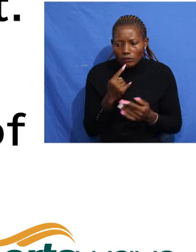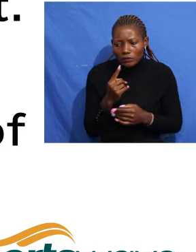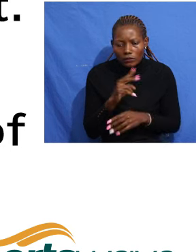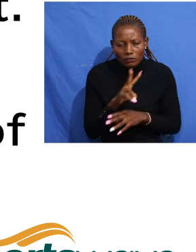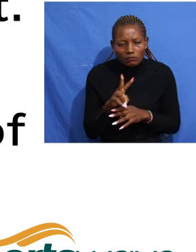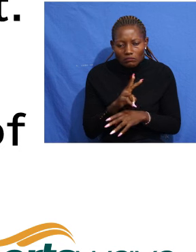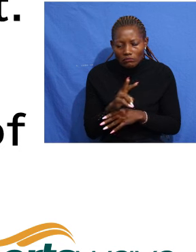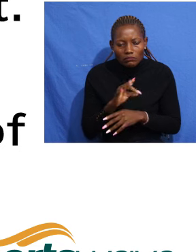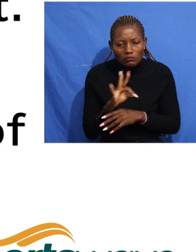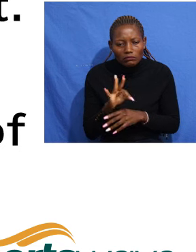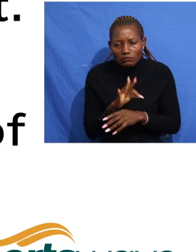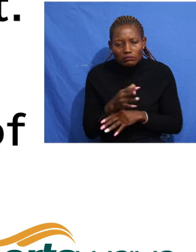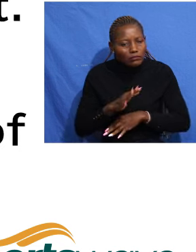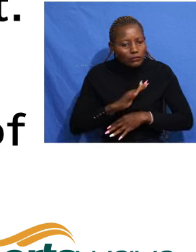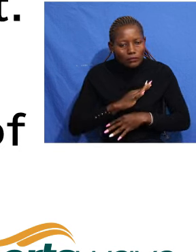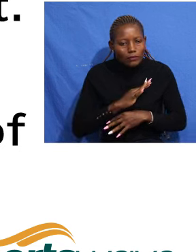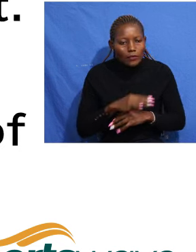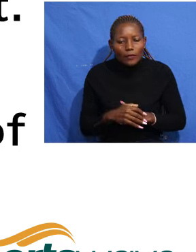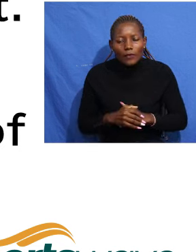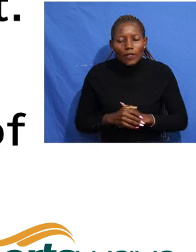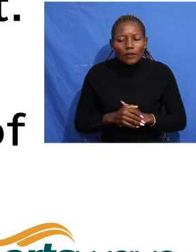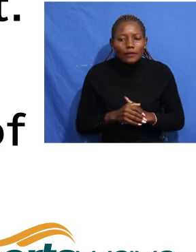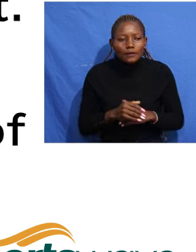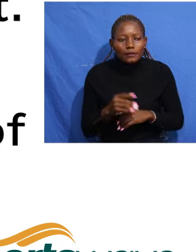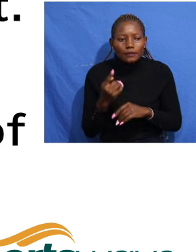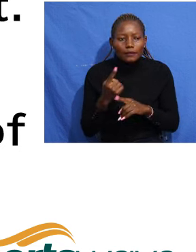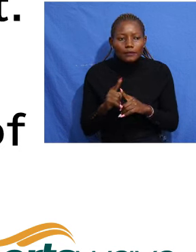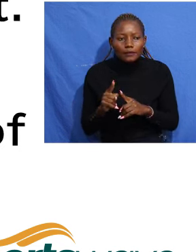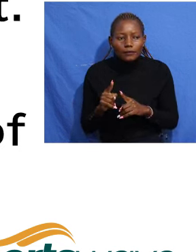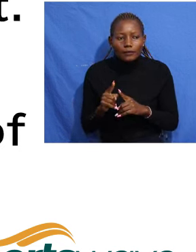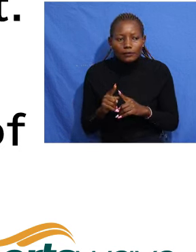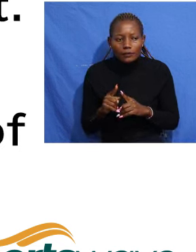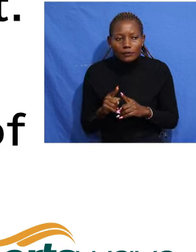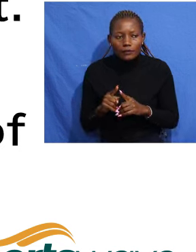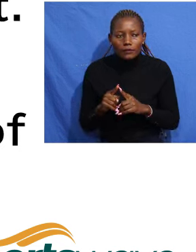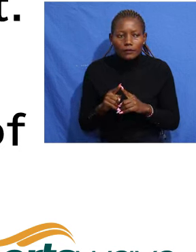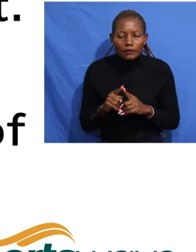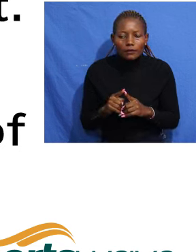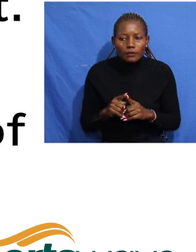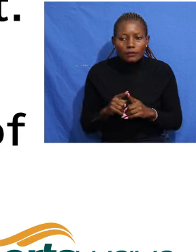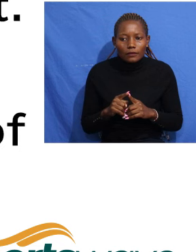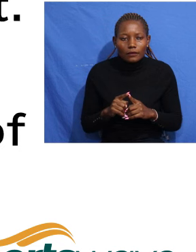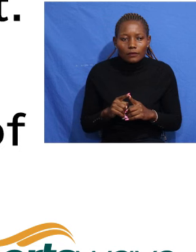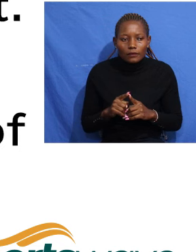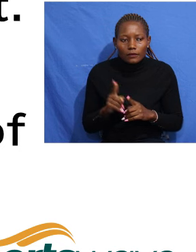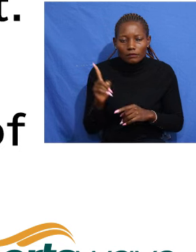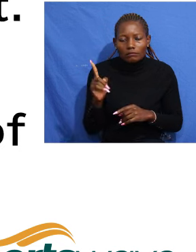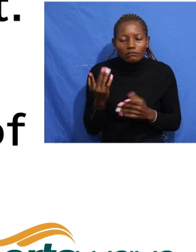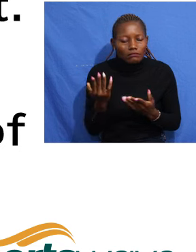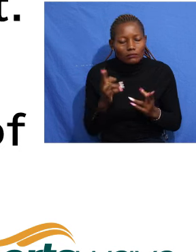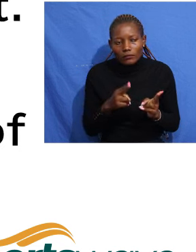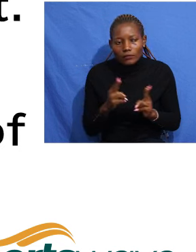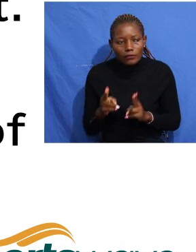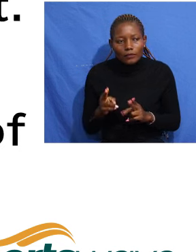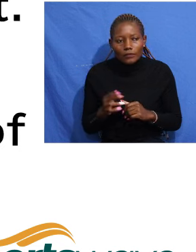3 hours of sleep and that's enough. But they are so rare and they're genetically like that.